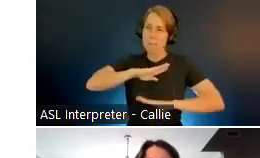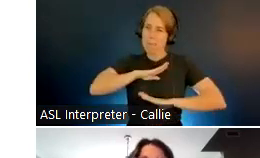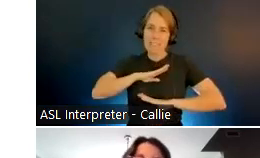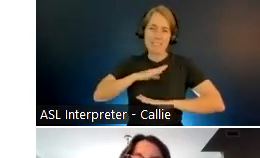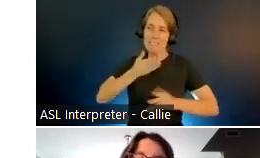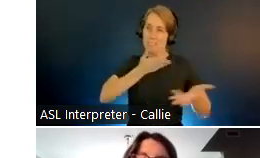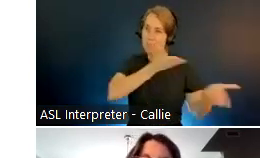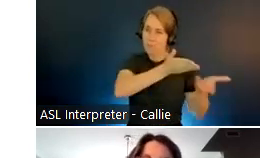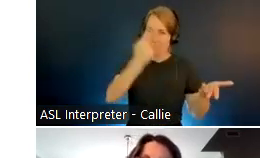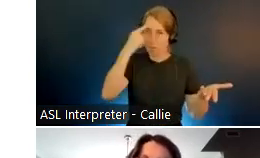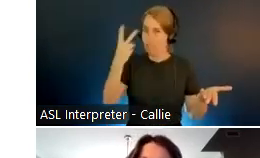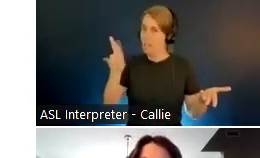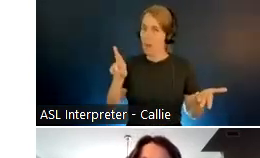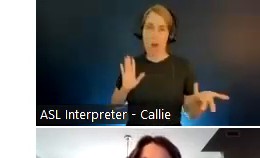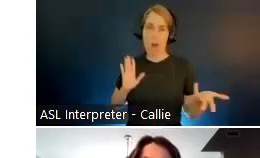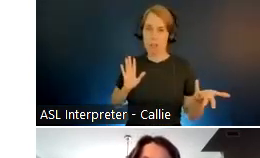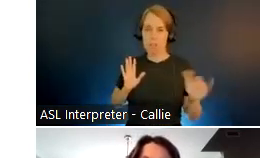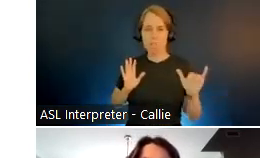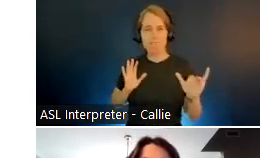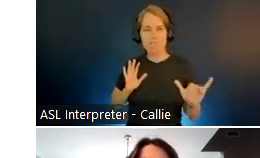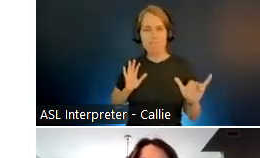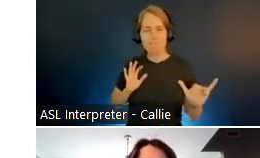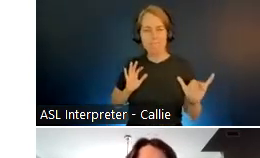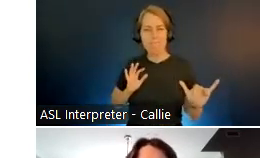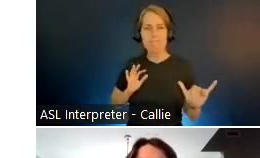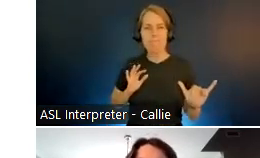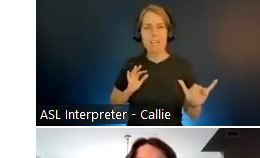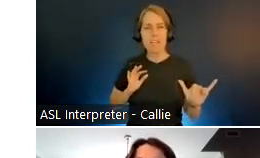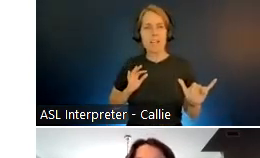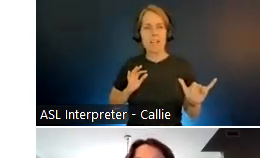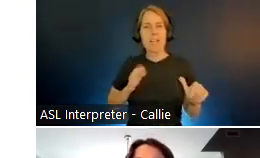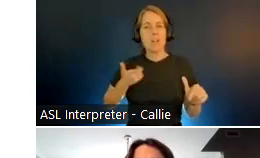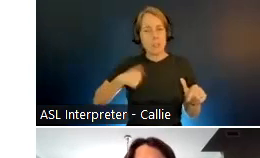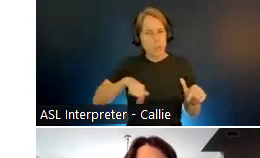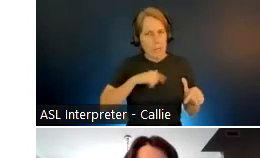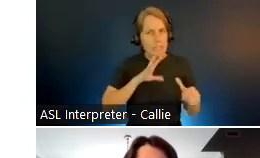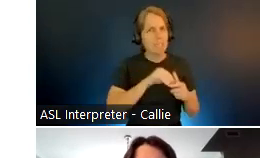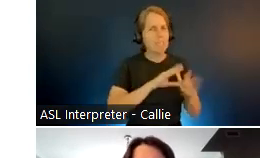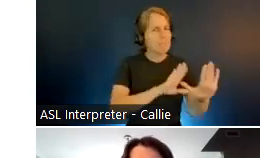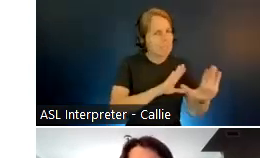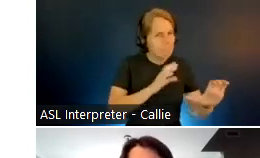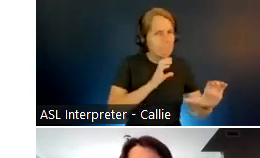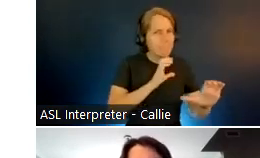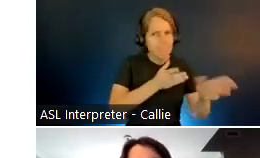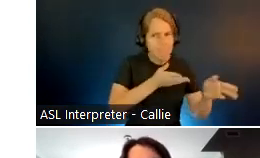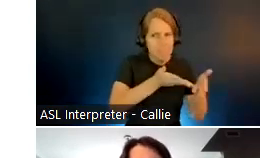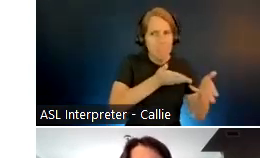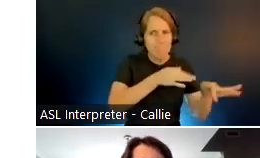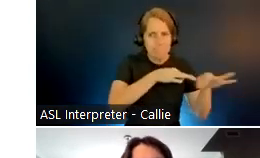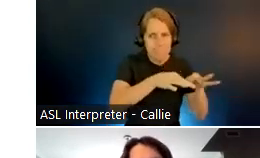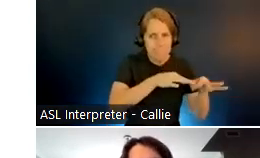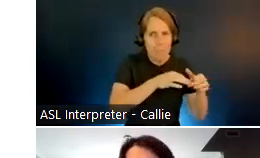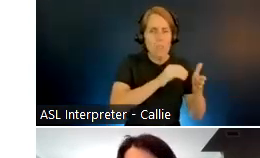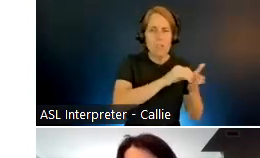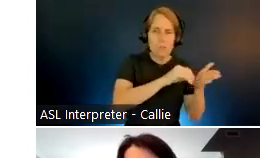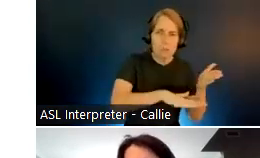another. Sometimes, we really had to do a lot of communication with the student, with the